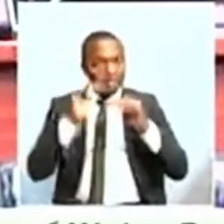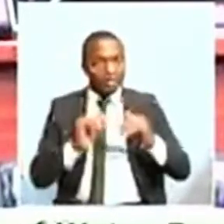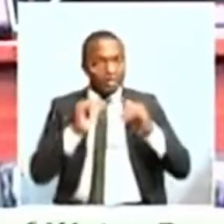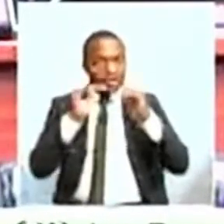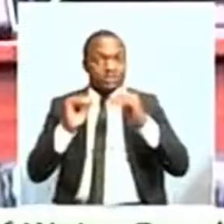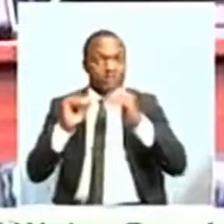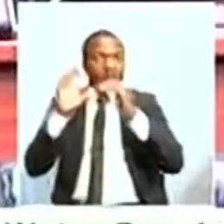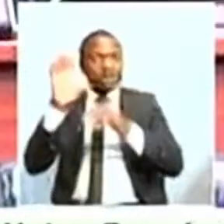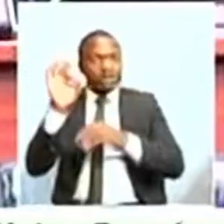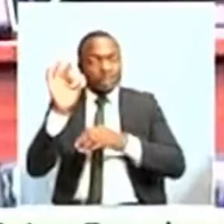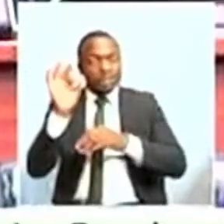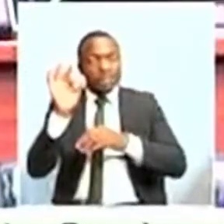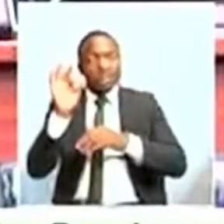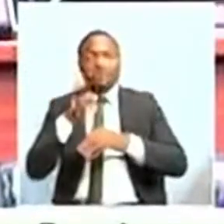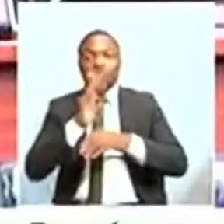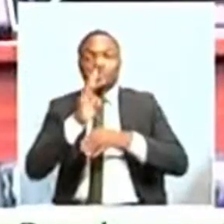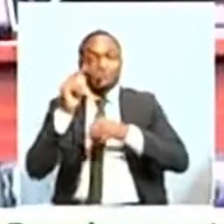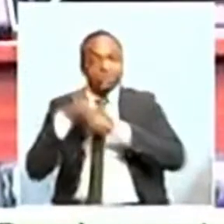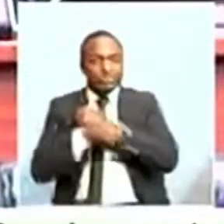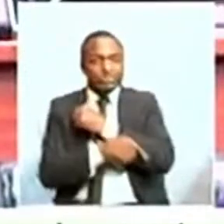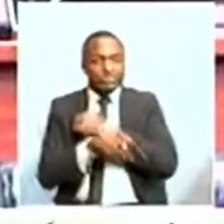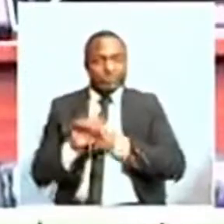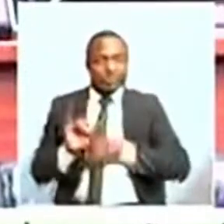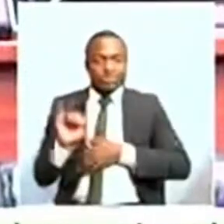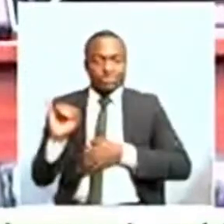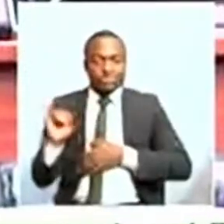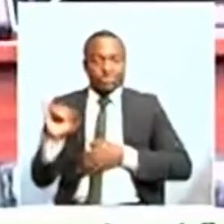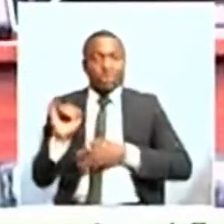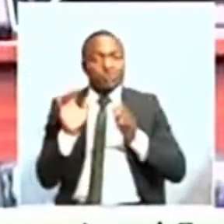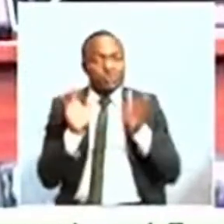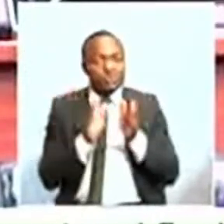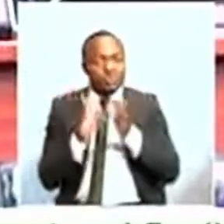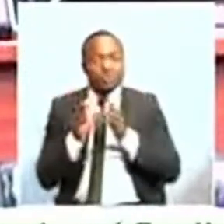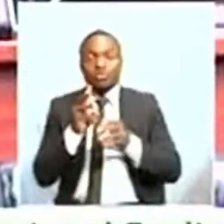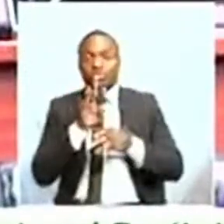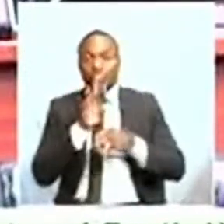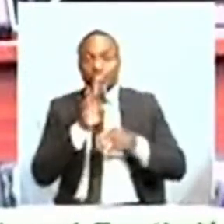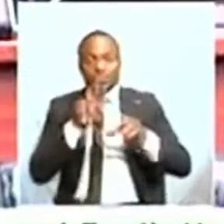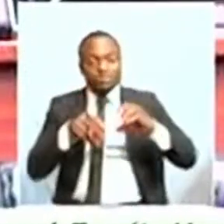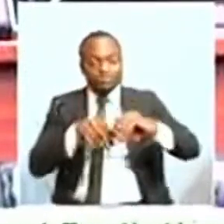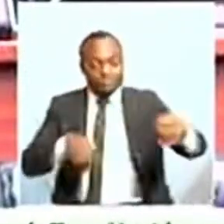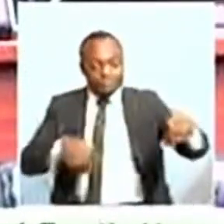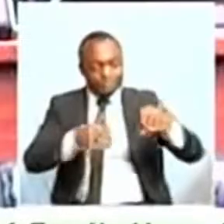19 existing boreholes in Soka district into small piped water schemes.